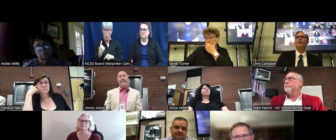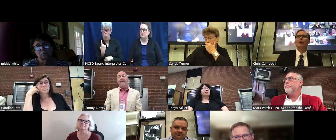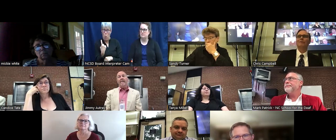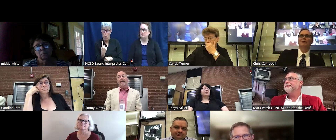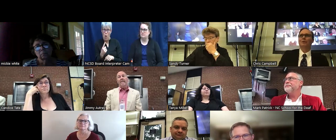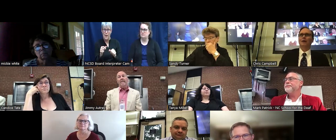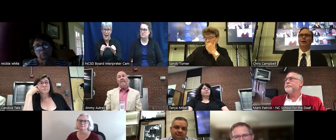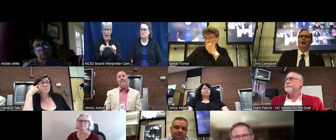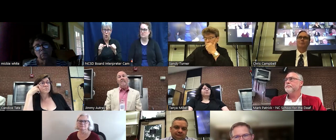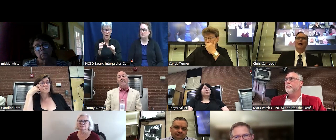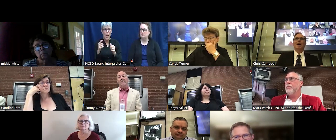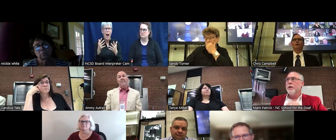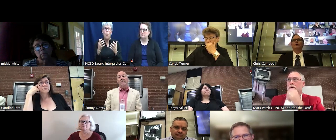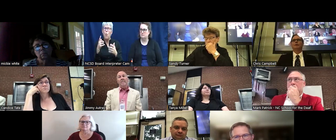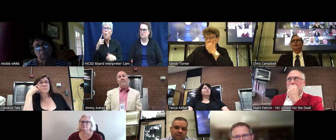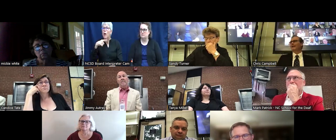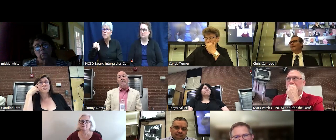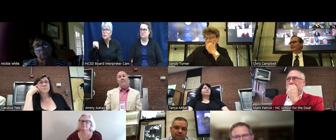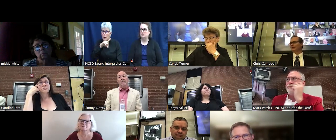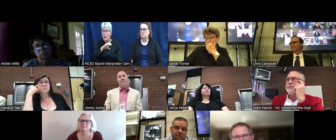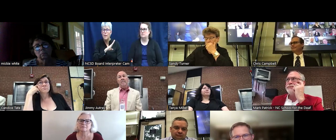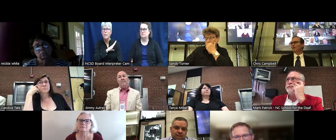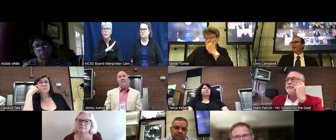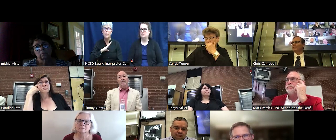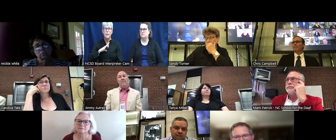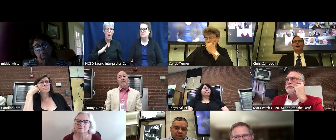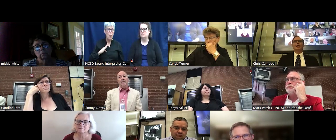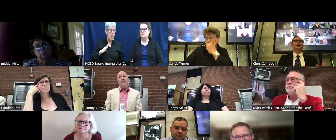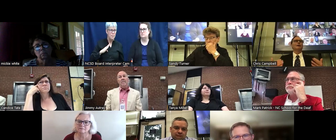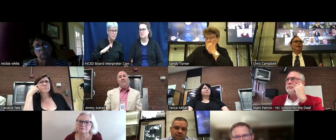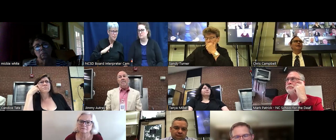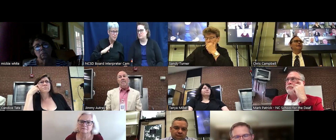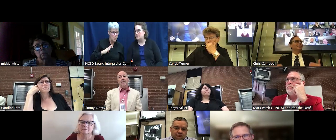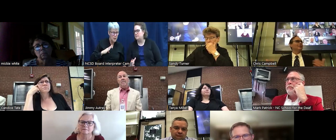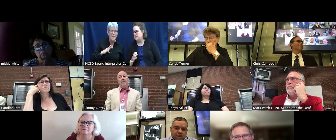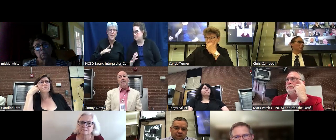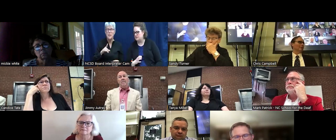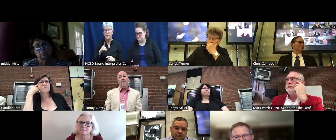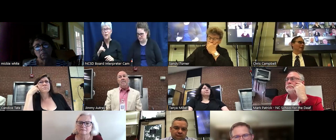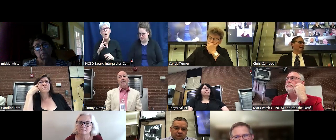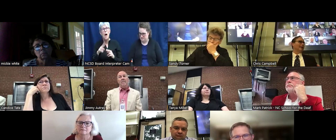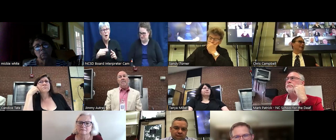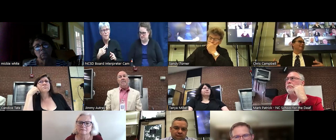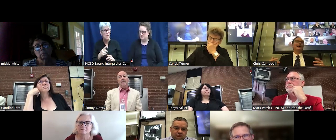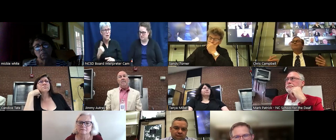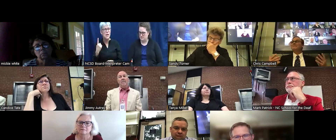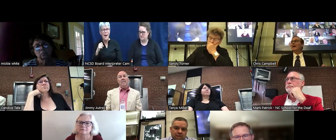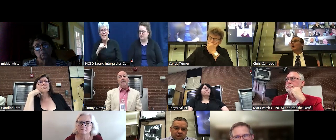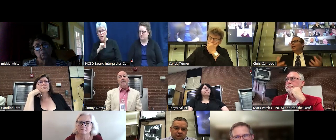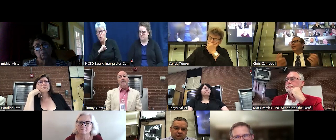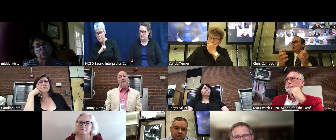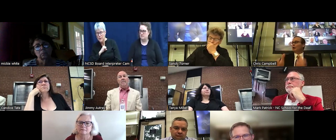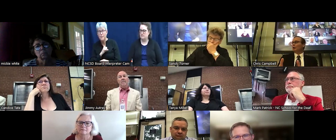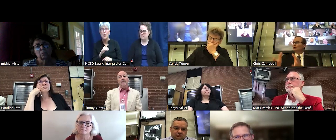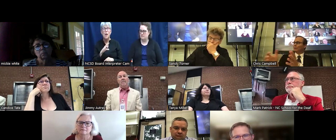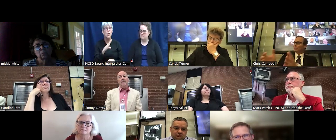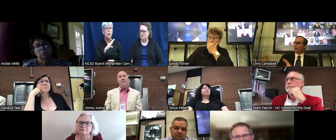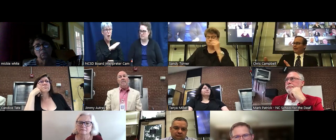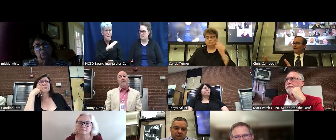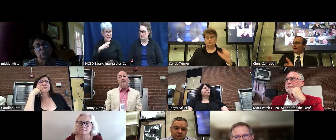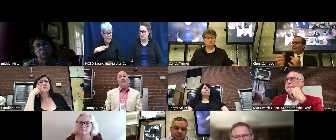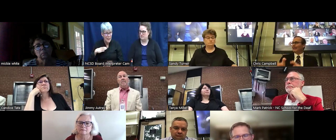be thoughtful about committees, okay? Committees of the board can be a very